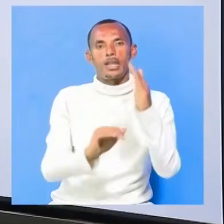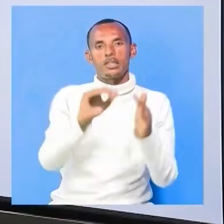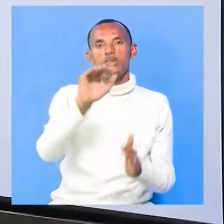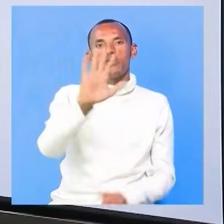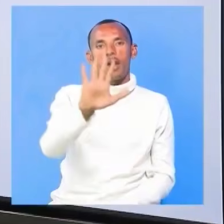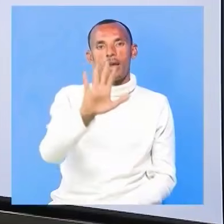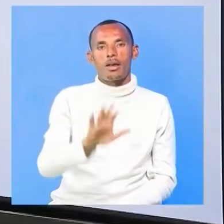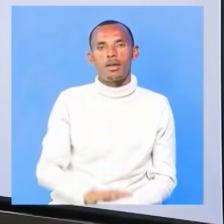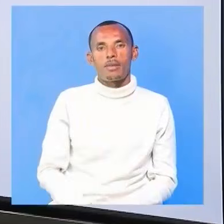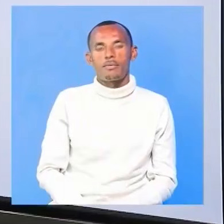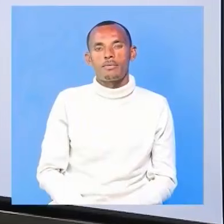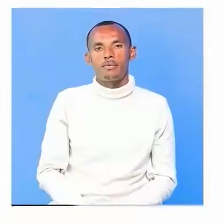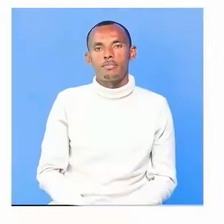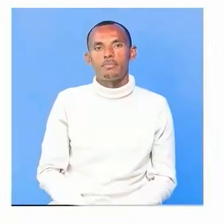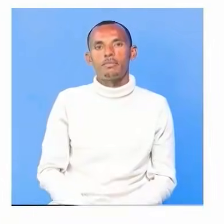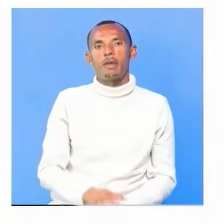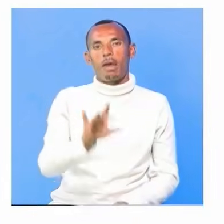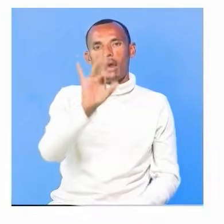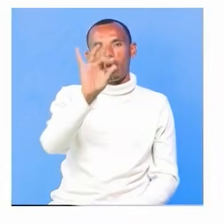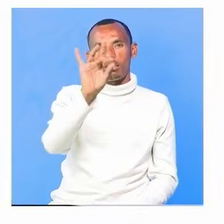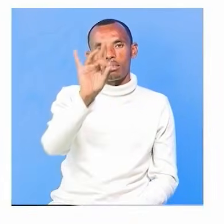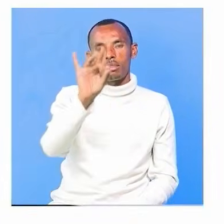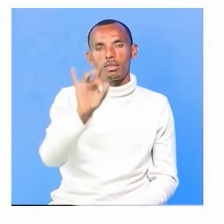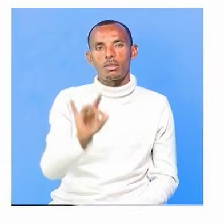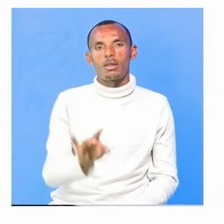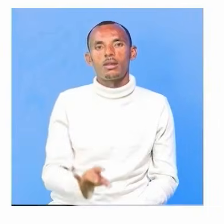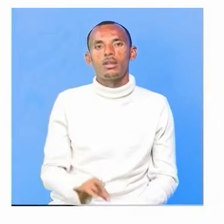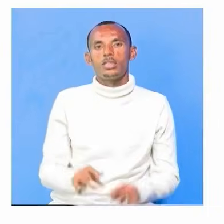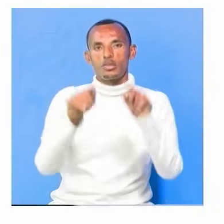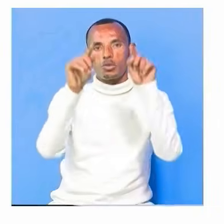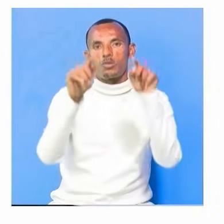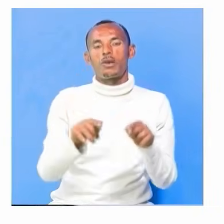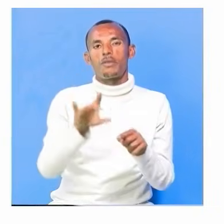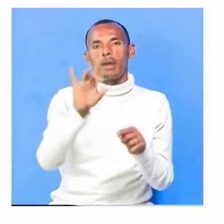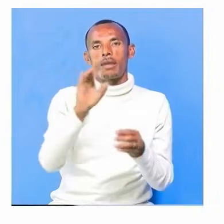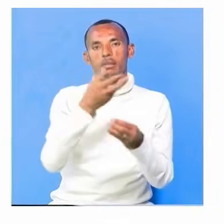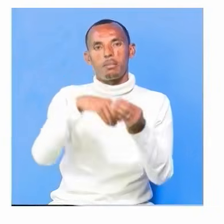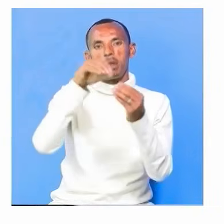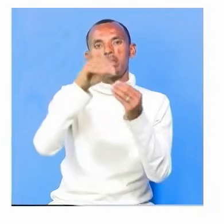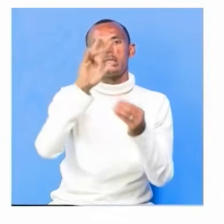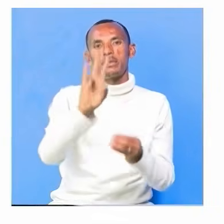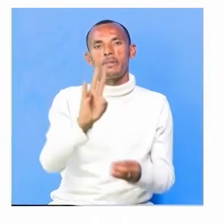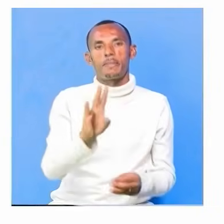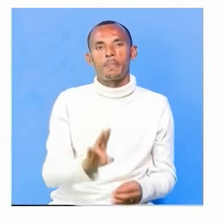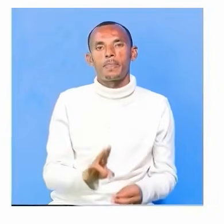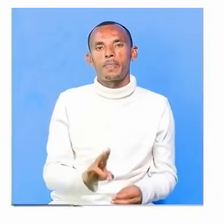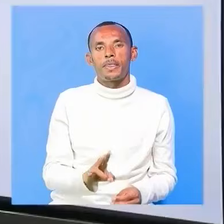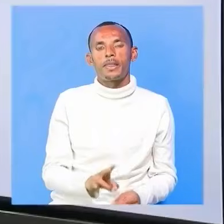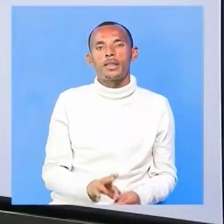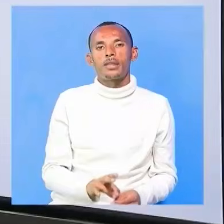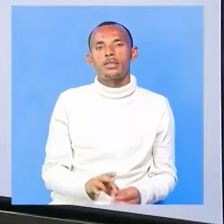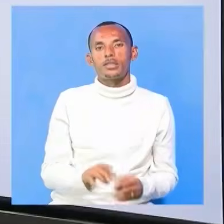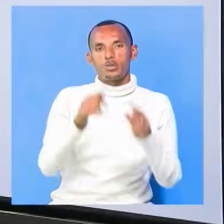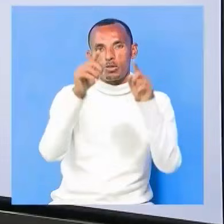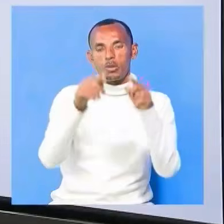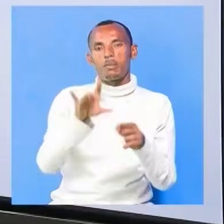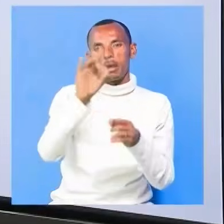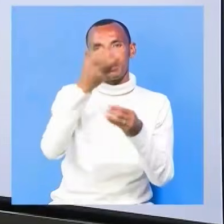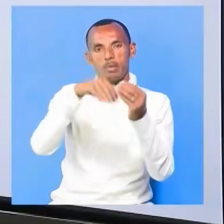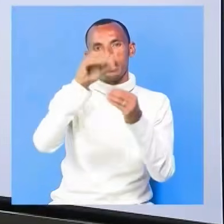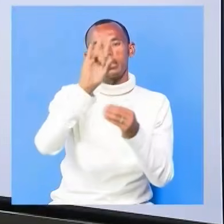5. 13 minus 5 is 8. So 8 plus 7, absolute value of 8 plus